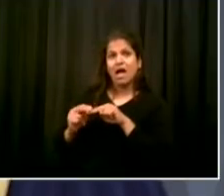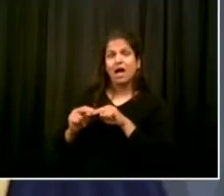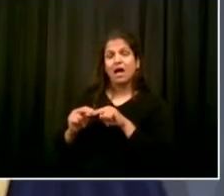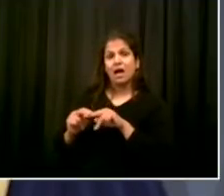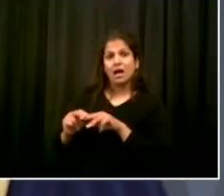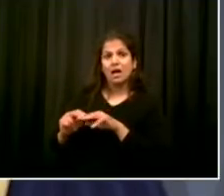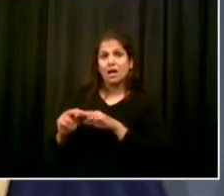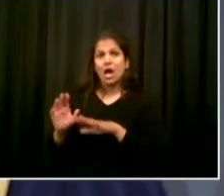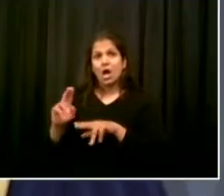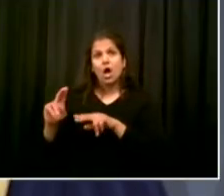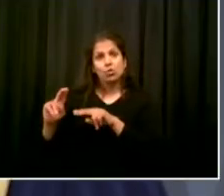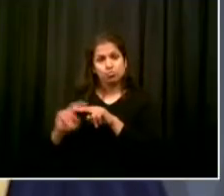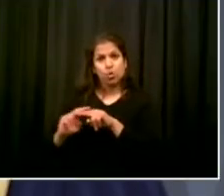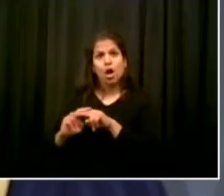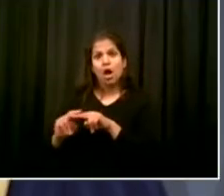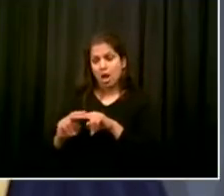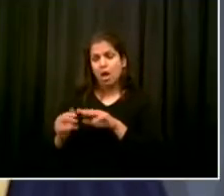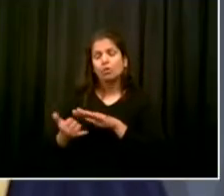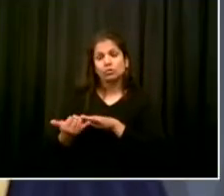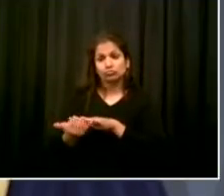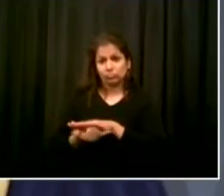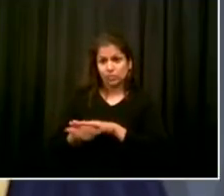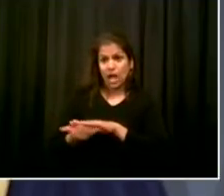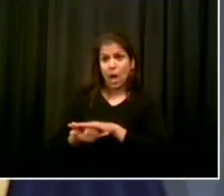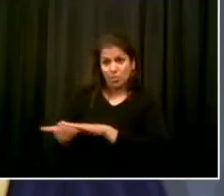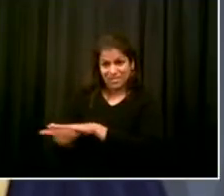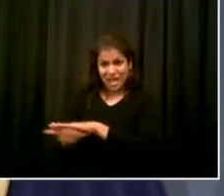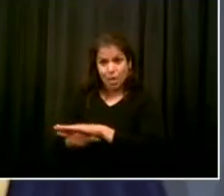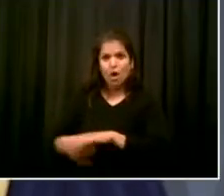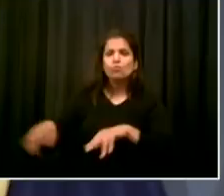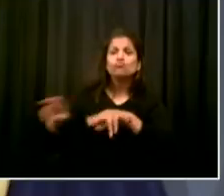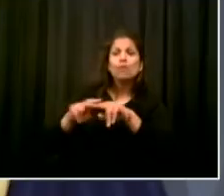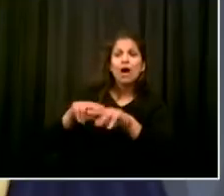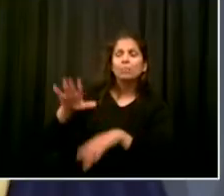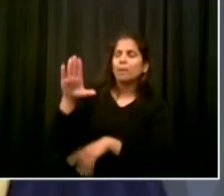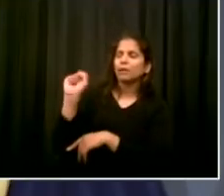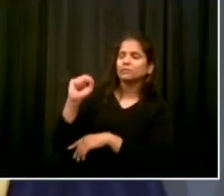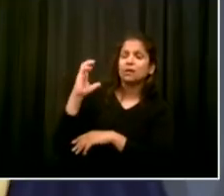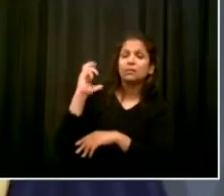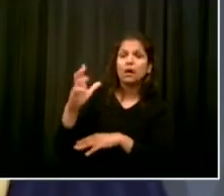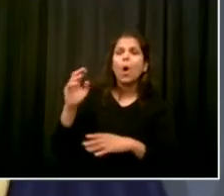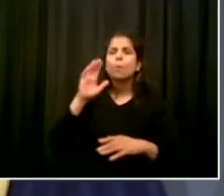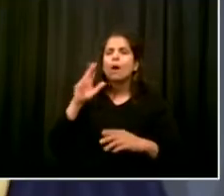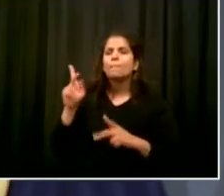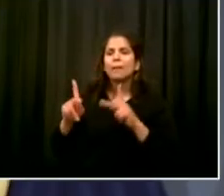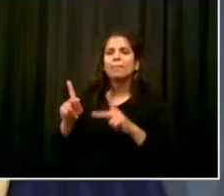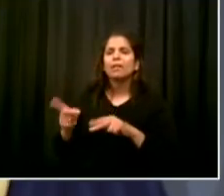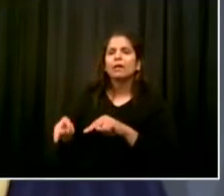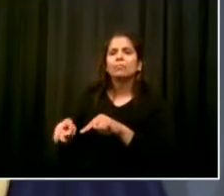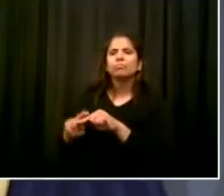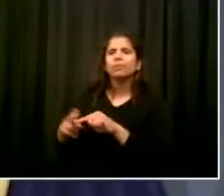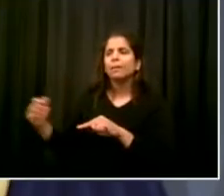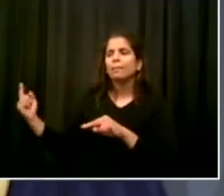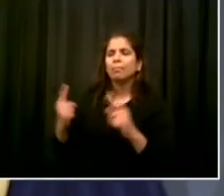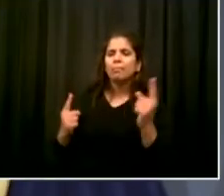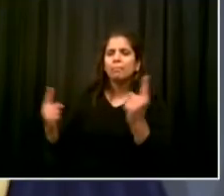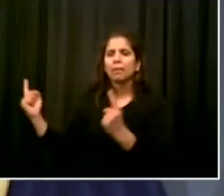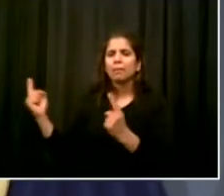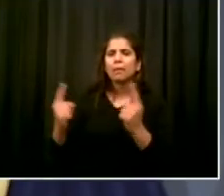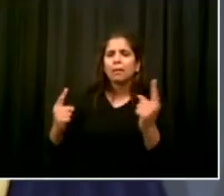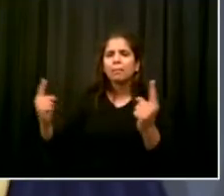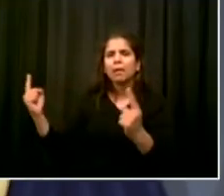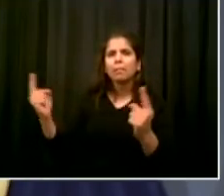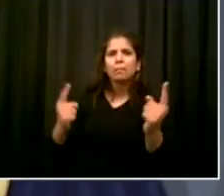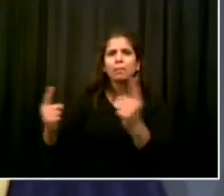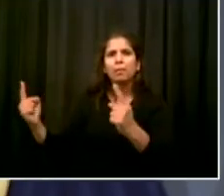people that the maximum social distancing, maximum face coverings on the buses and the subways, and the more people see that, the more comfortable they'll feel. And if they don't see it, they're going to feel less